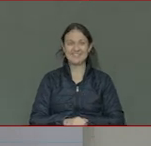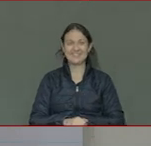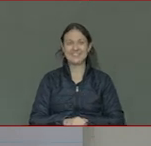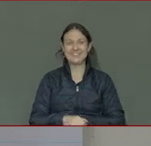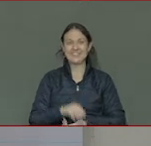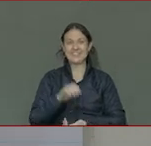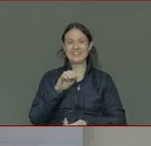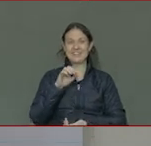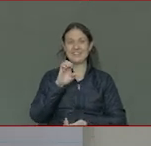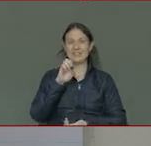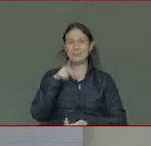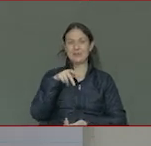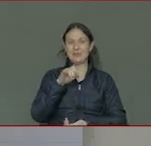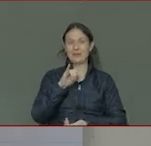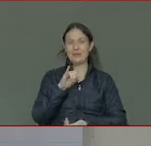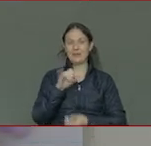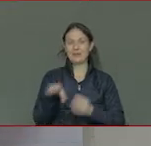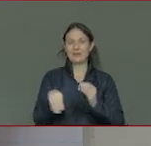EPI plus